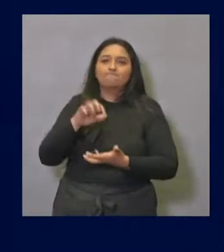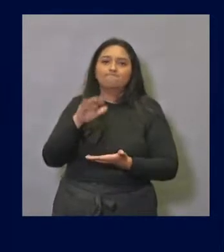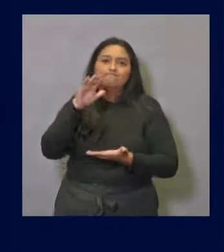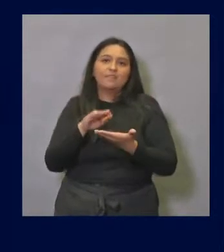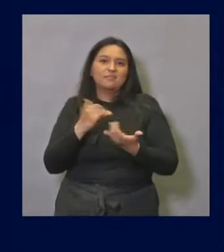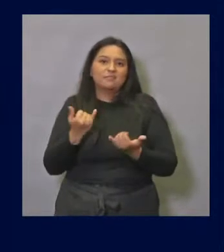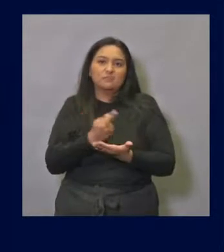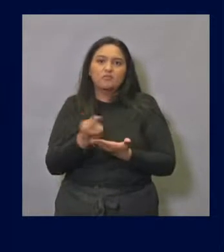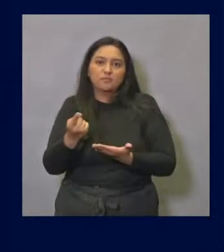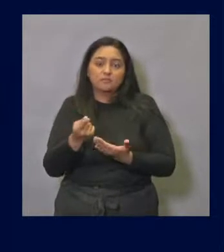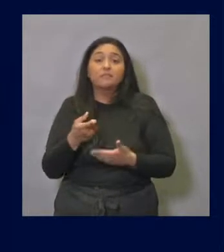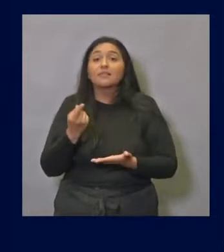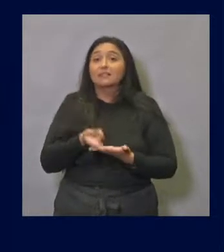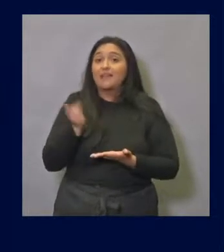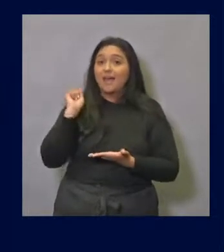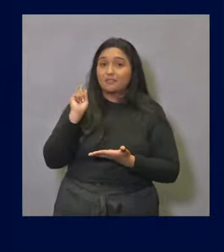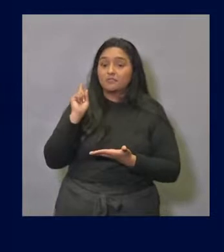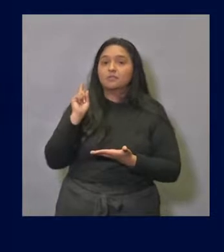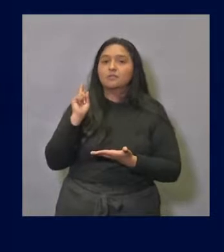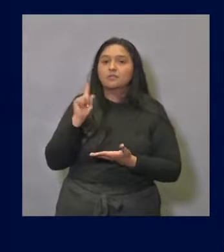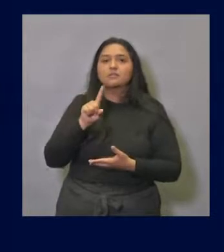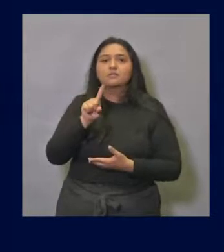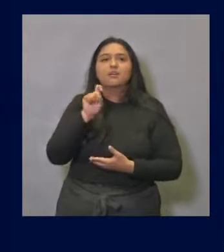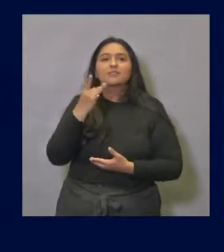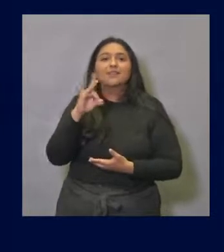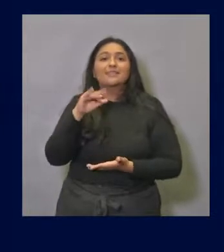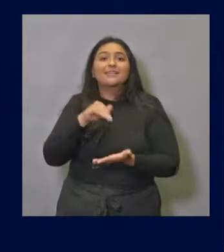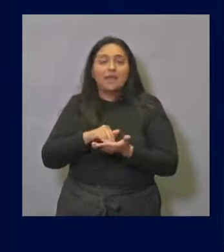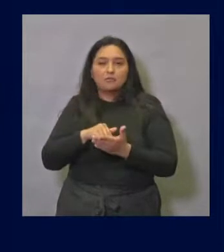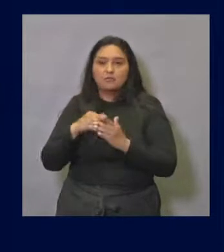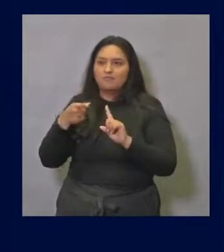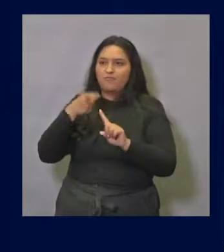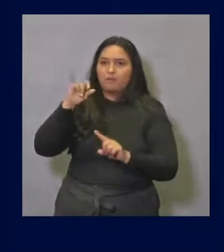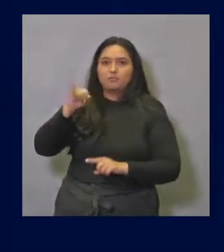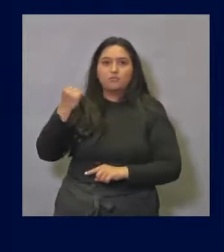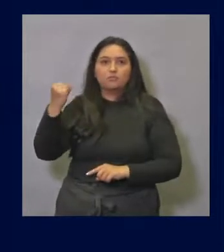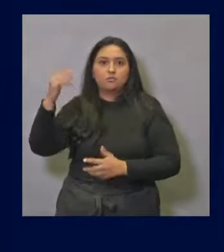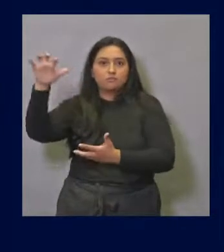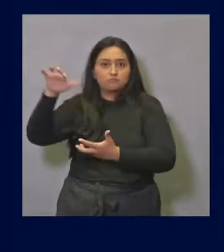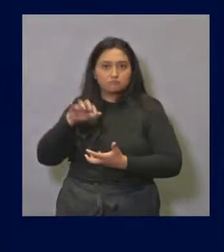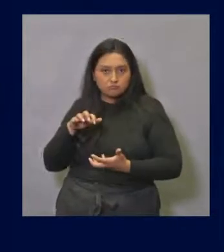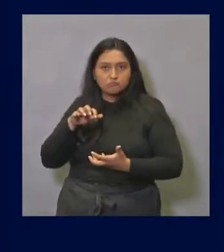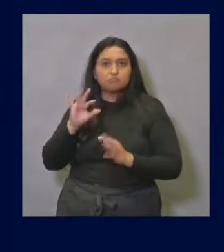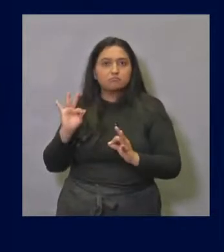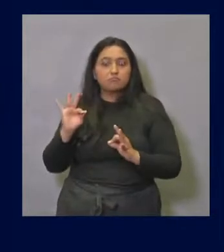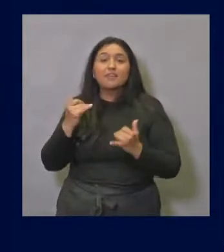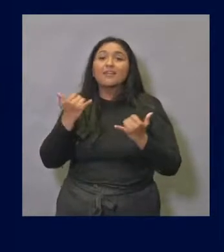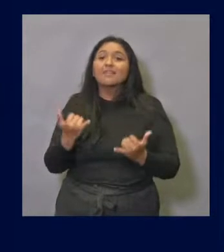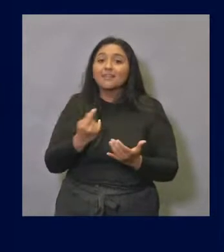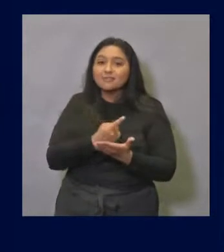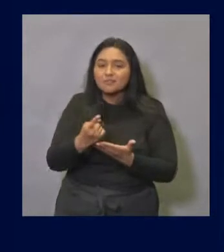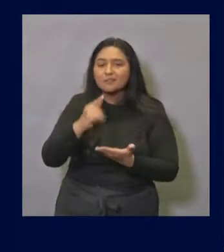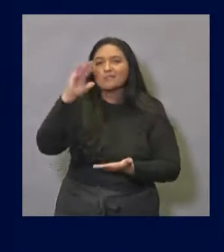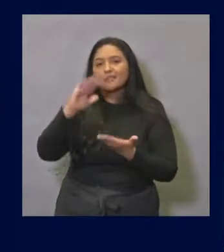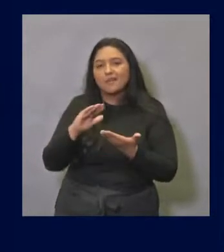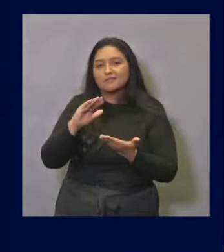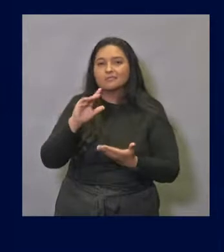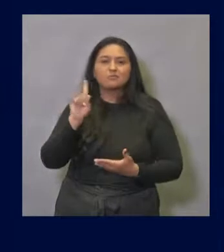week. Last week, we received 118,000 Johnson & Johnson doses, and this week we received